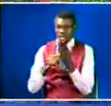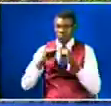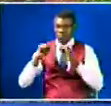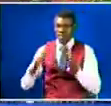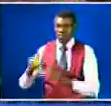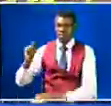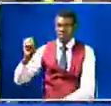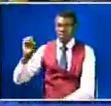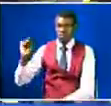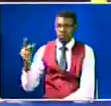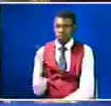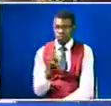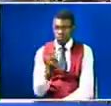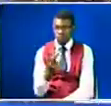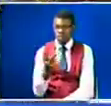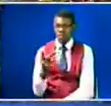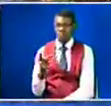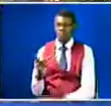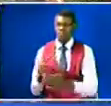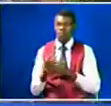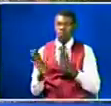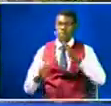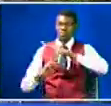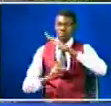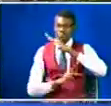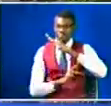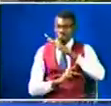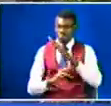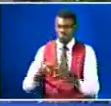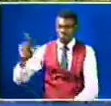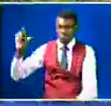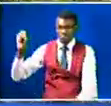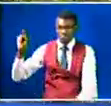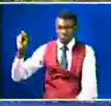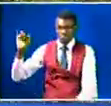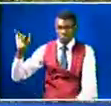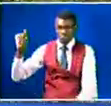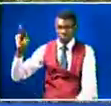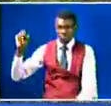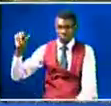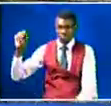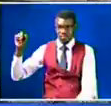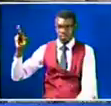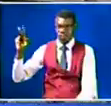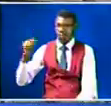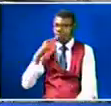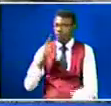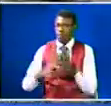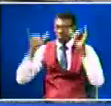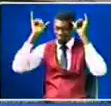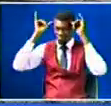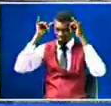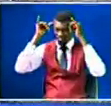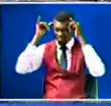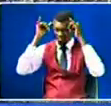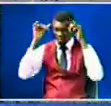the commissioning of the footbridge. Lonyangapuo stated that they foresee healthy businesses in livestock breeding rather than a chase for